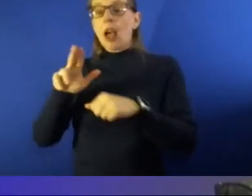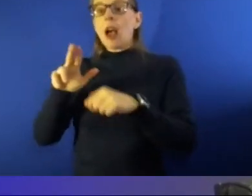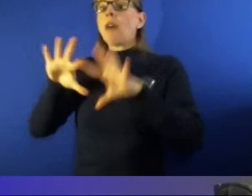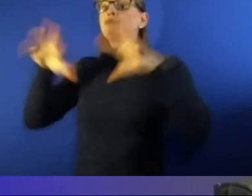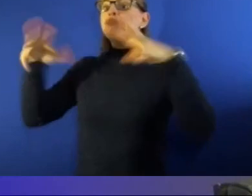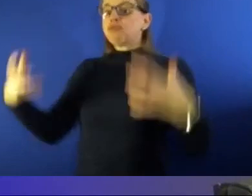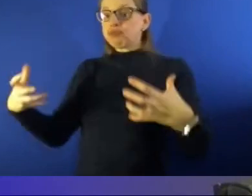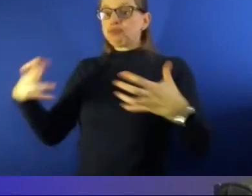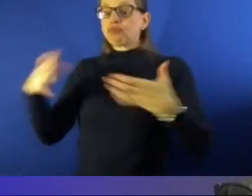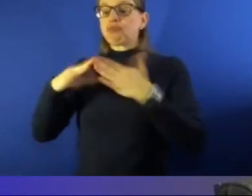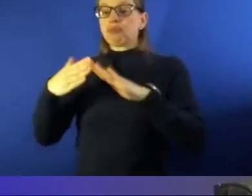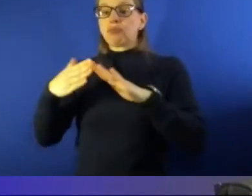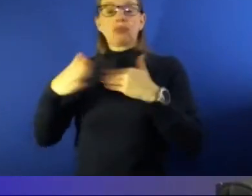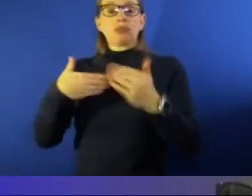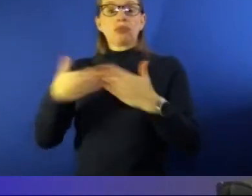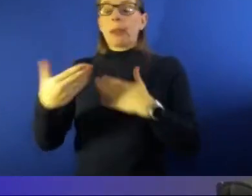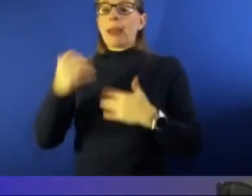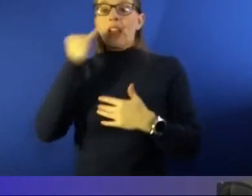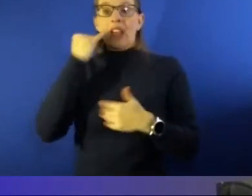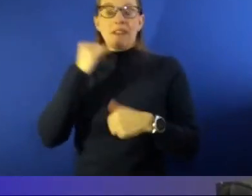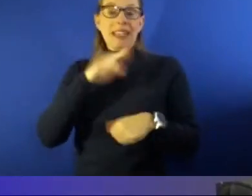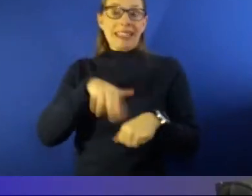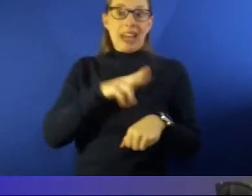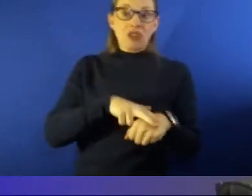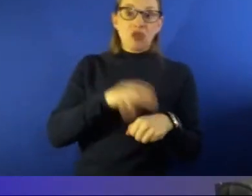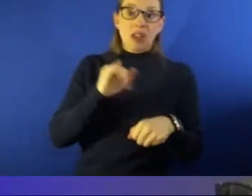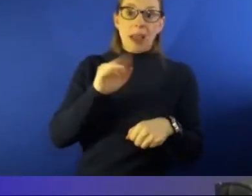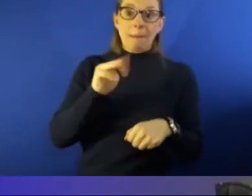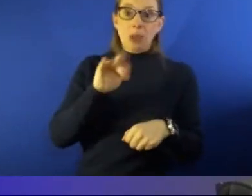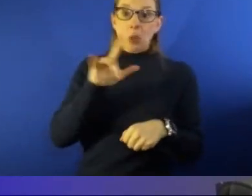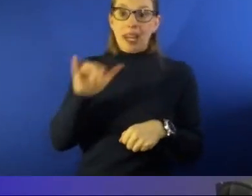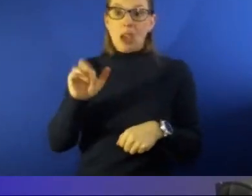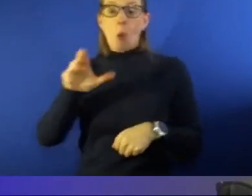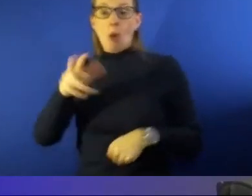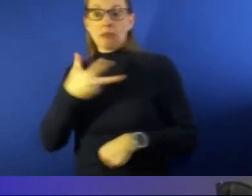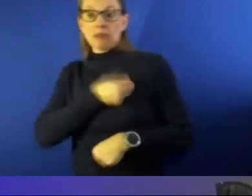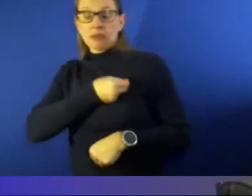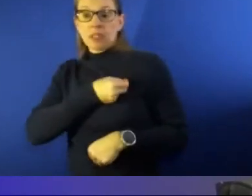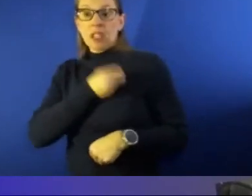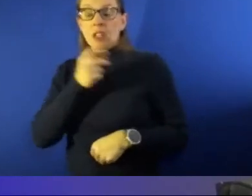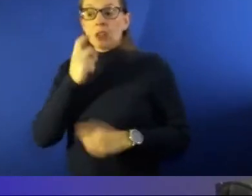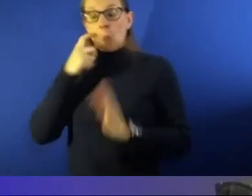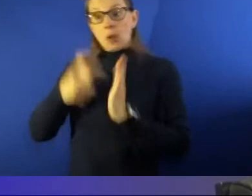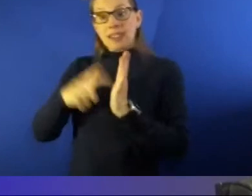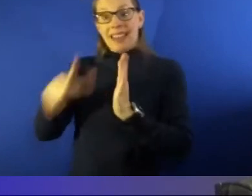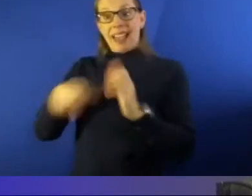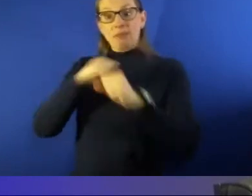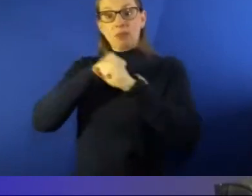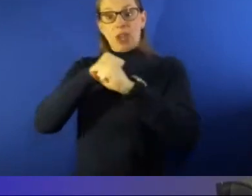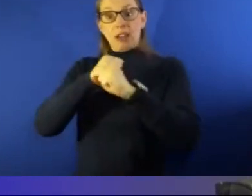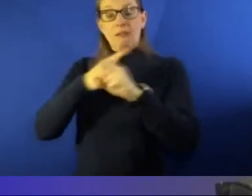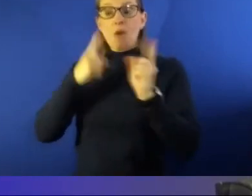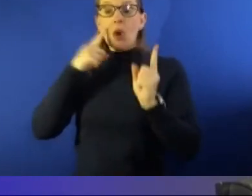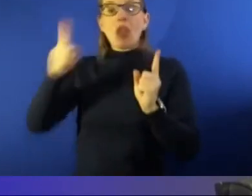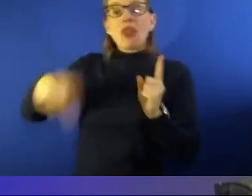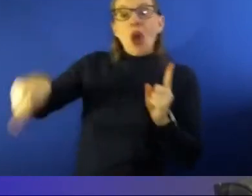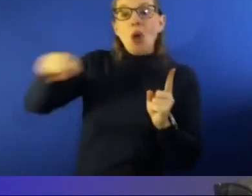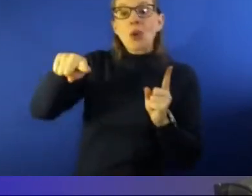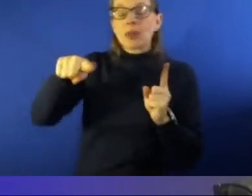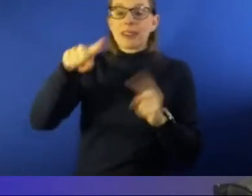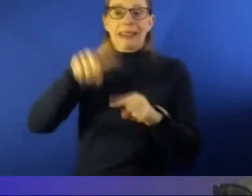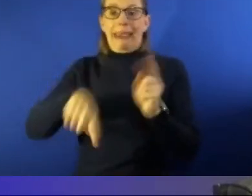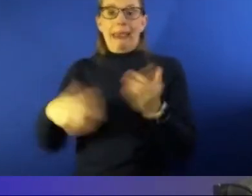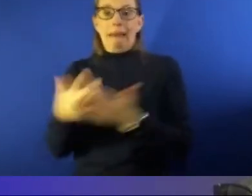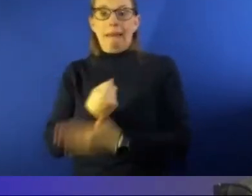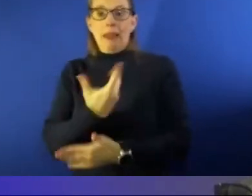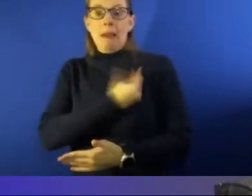through vaccination or natural immunity, in order to see that protection for those who can't be vaccinated because maybe they're